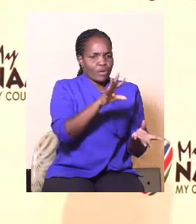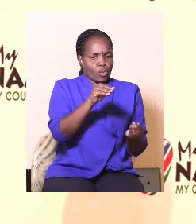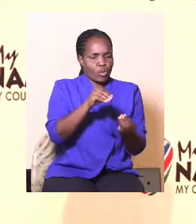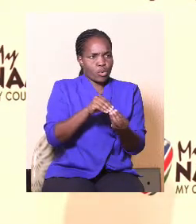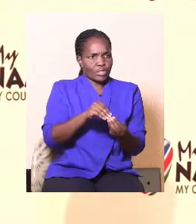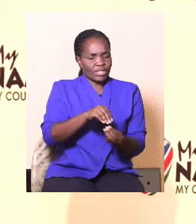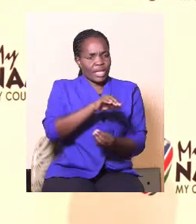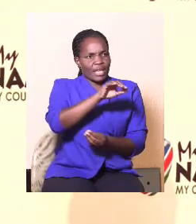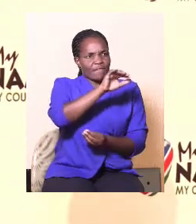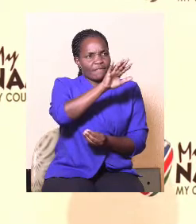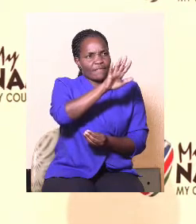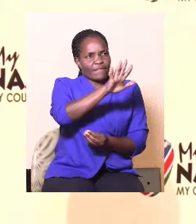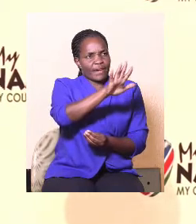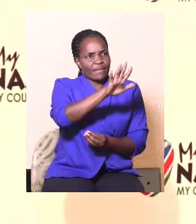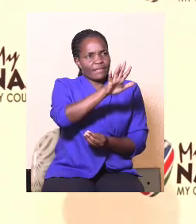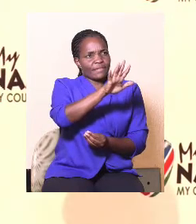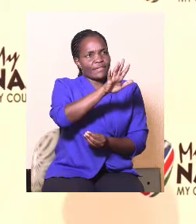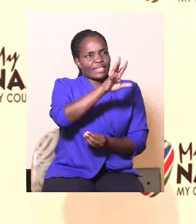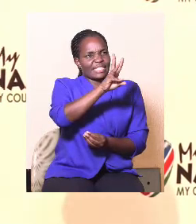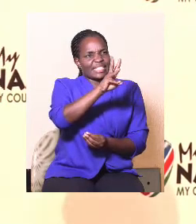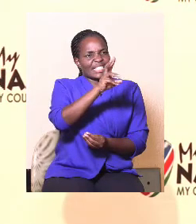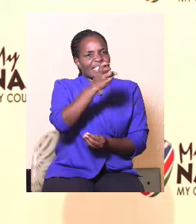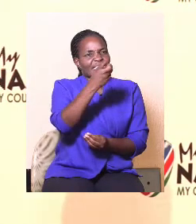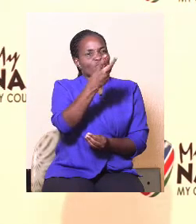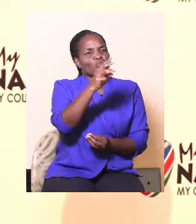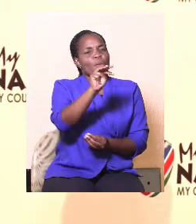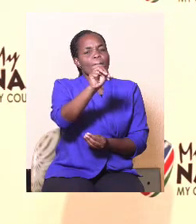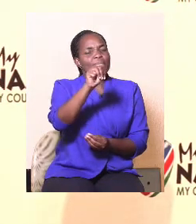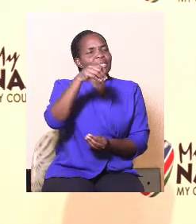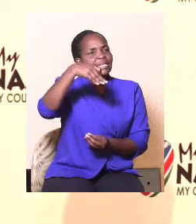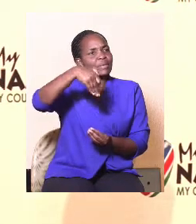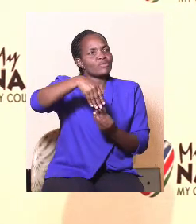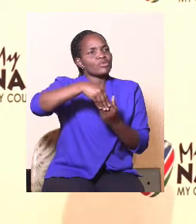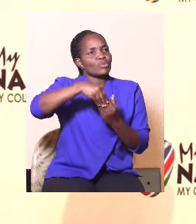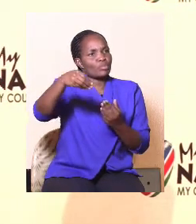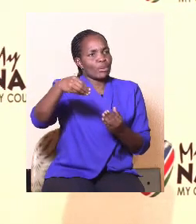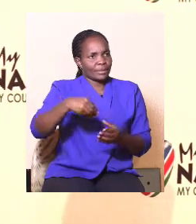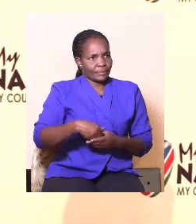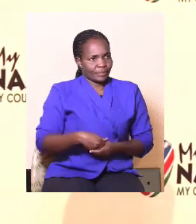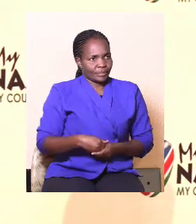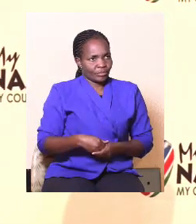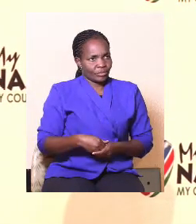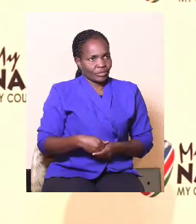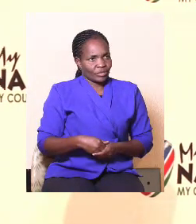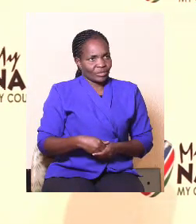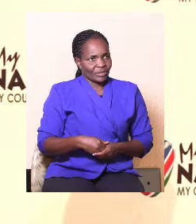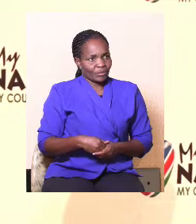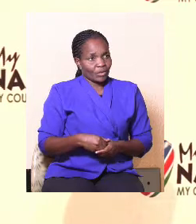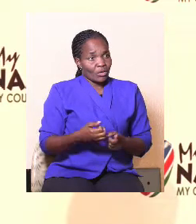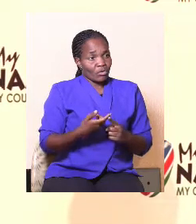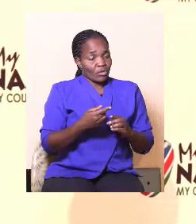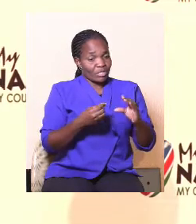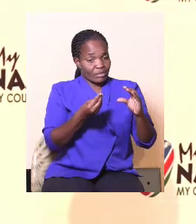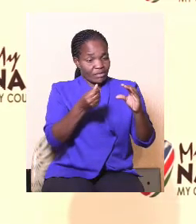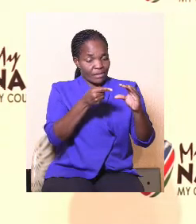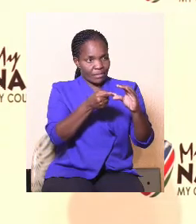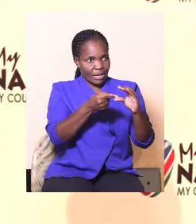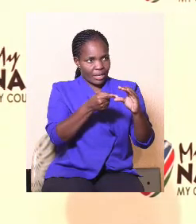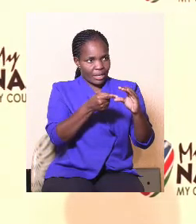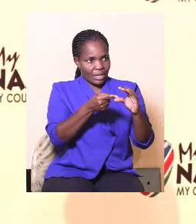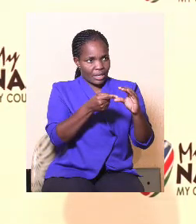562 million Namibian dollars. And that amount fits within the amount that the